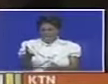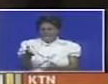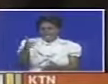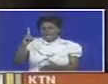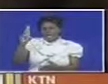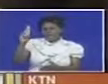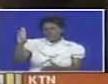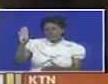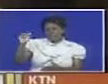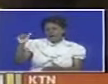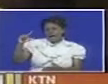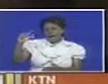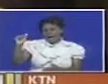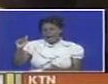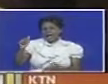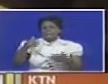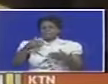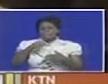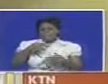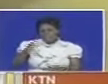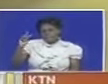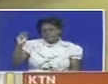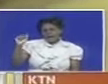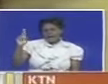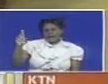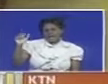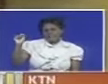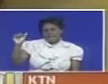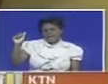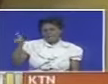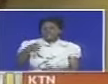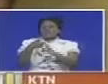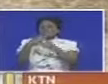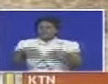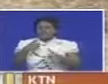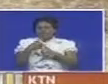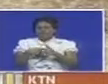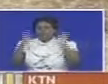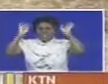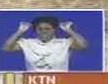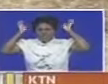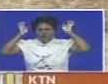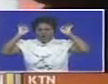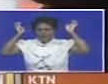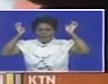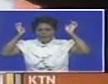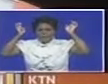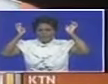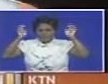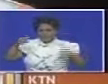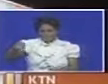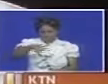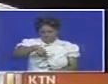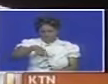Dukana huko Marsabit na wavamizi wanaodaiwa kutoka nchi jirani ya Ethiopia. We today